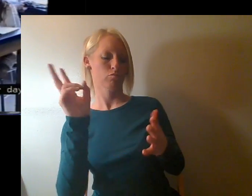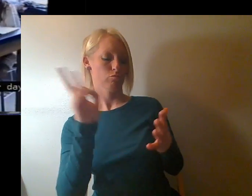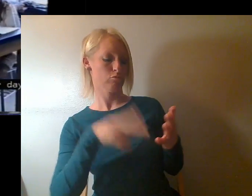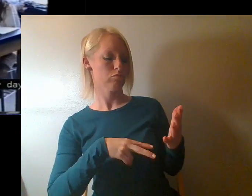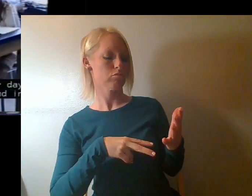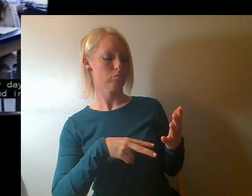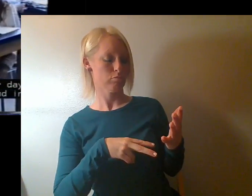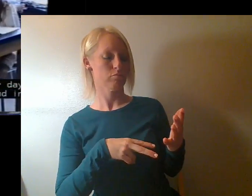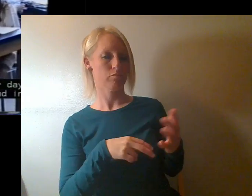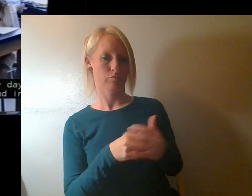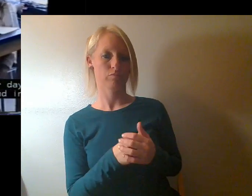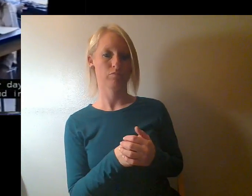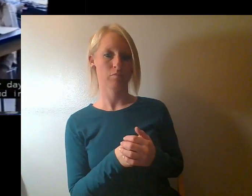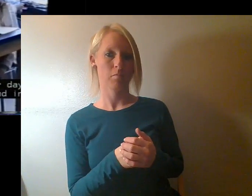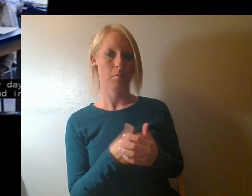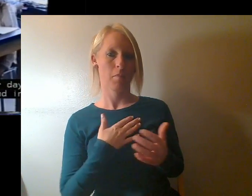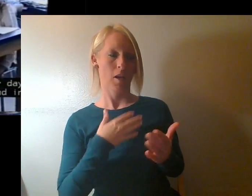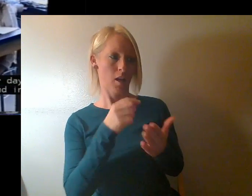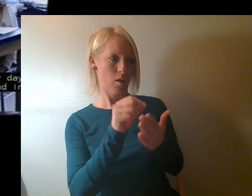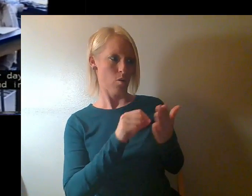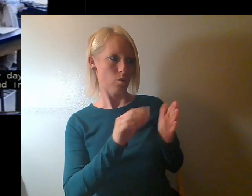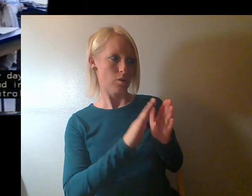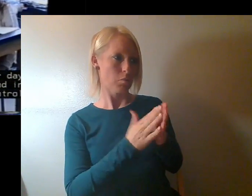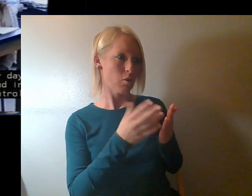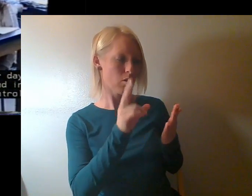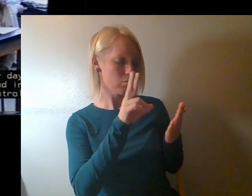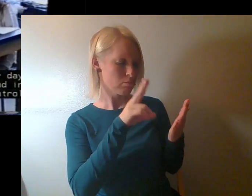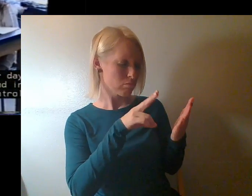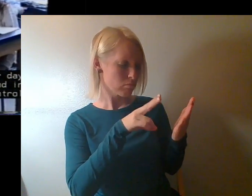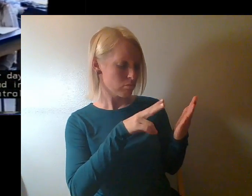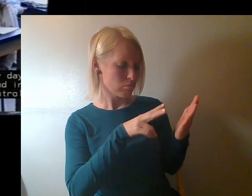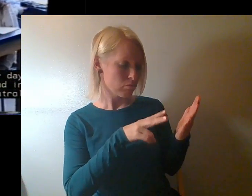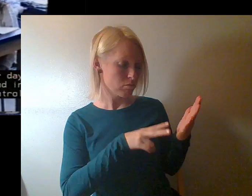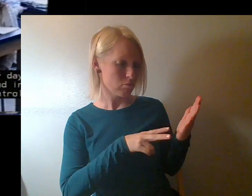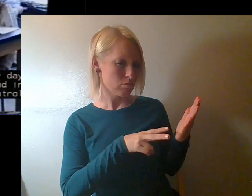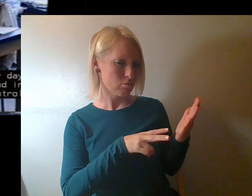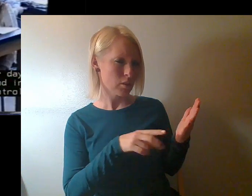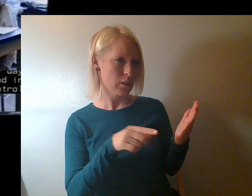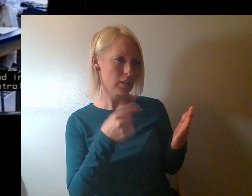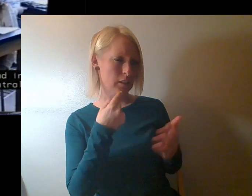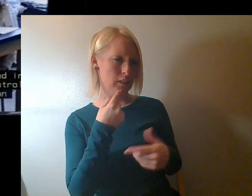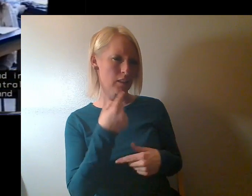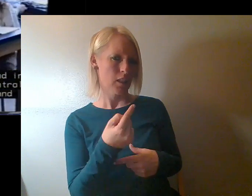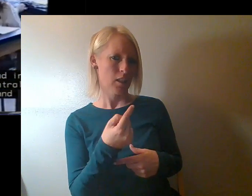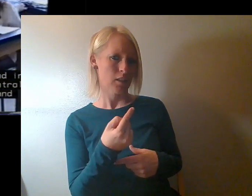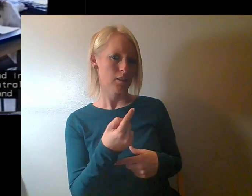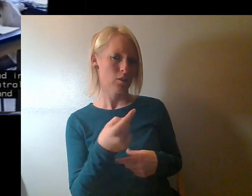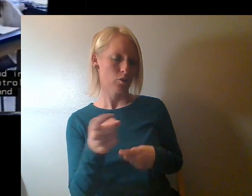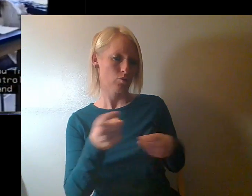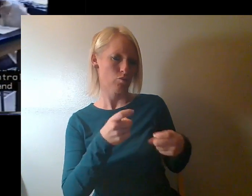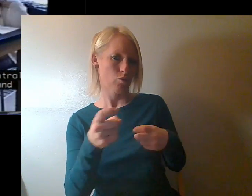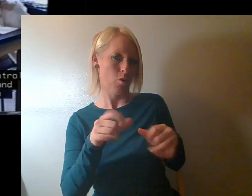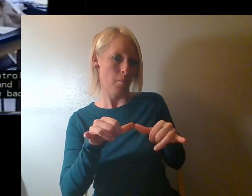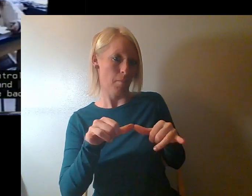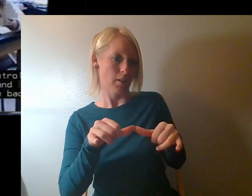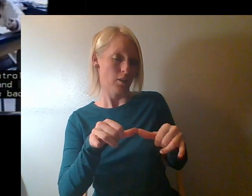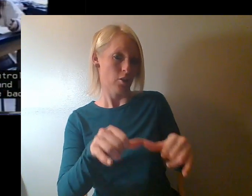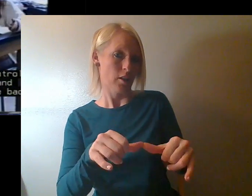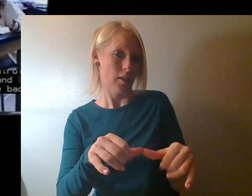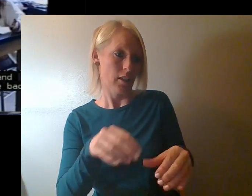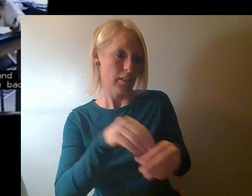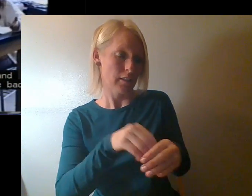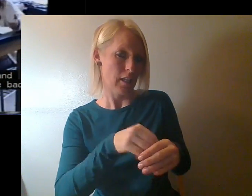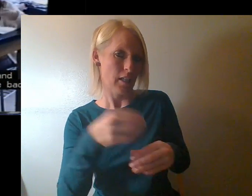or in my notes in the book, it said that it controls the bacteria that goes in and out, the bad, they don't let